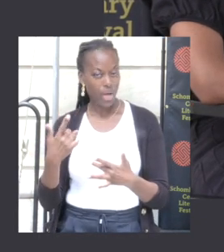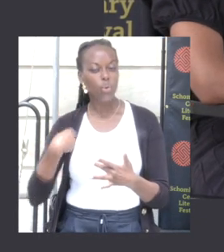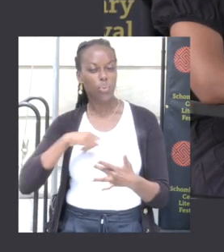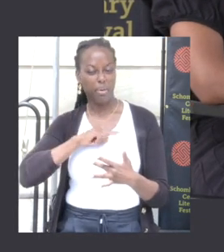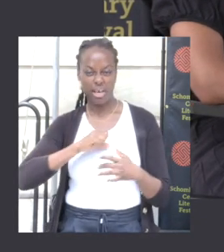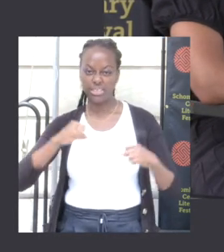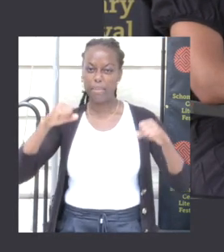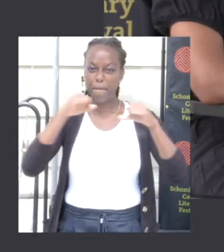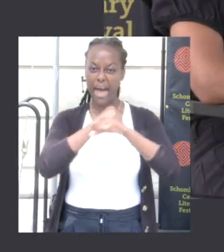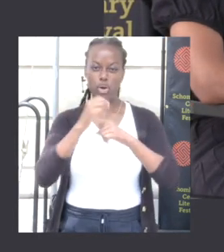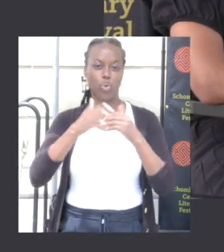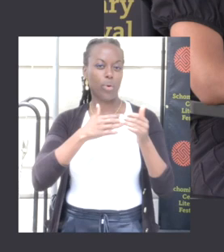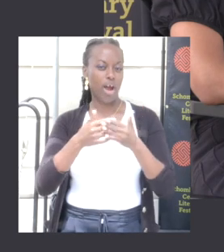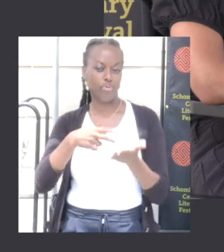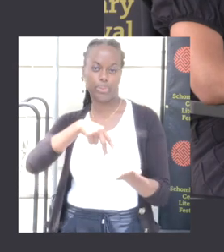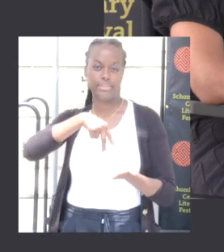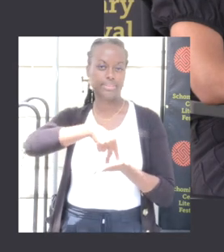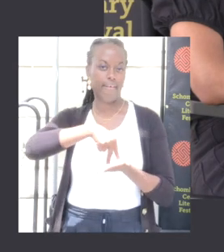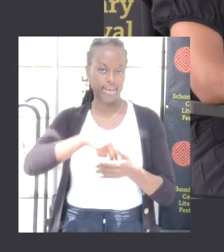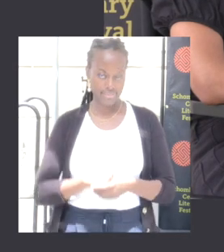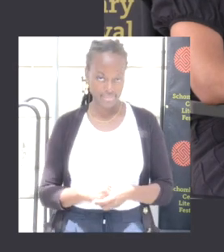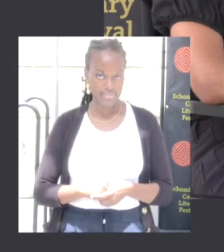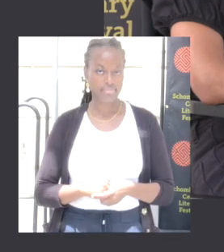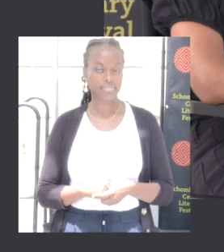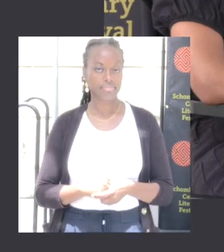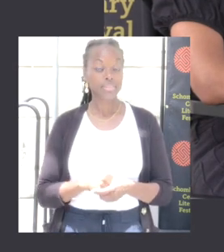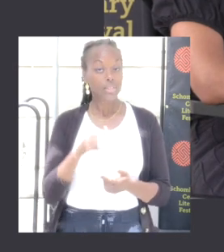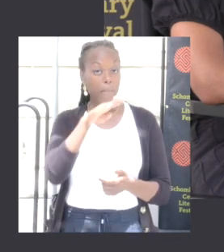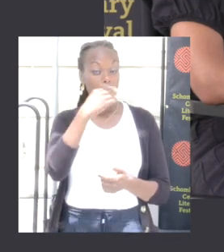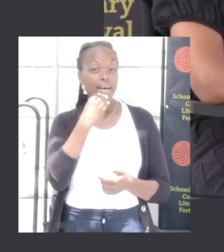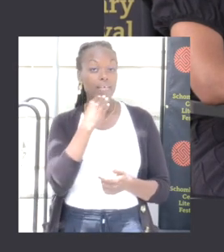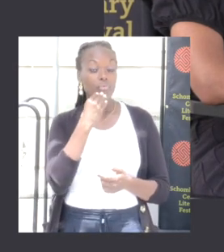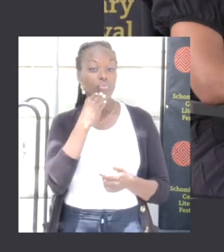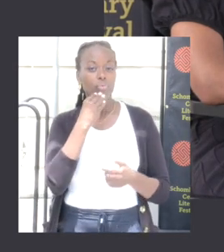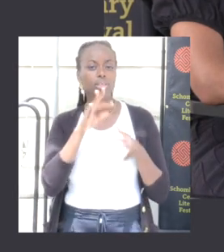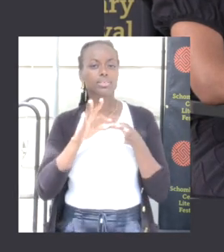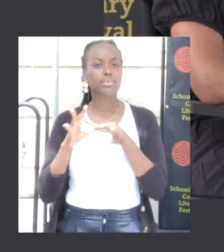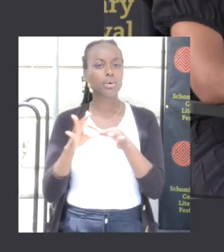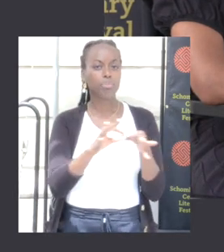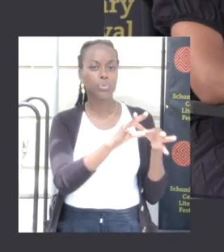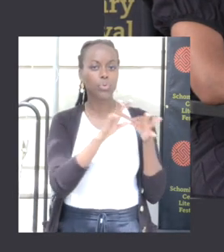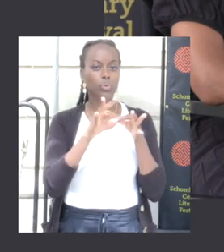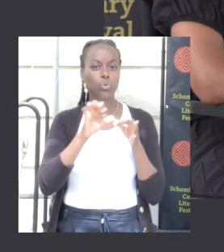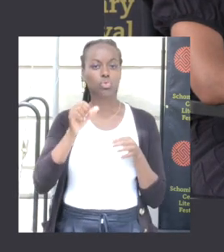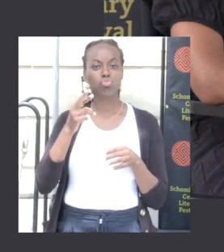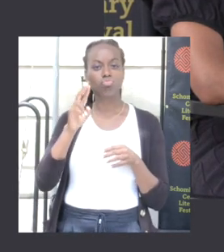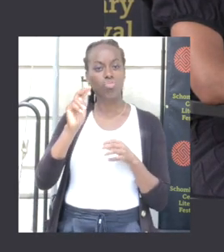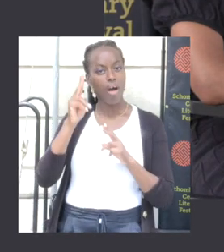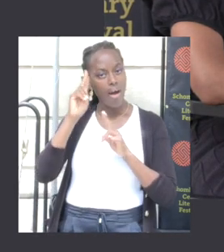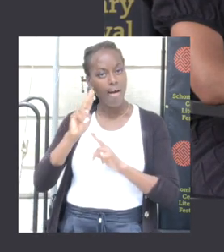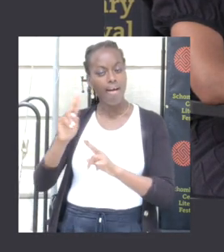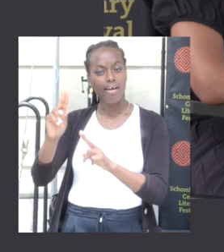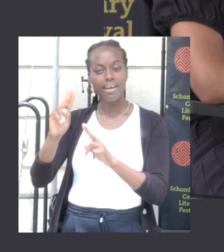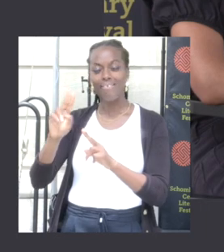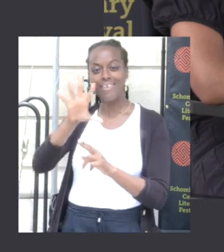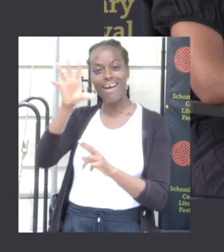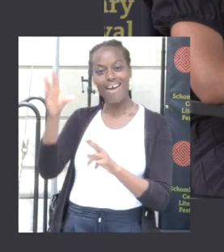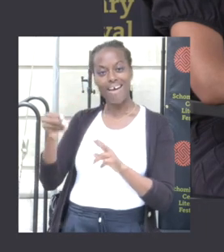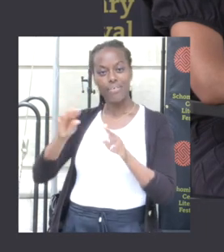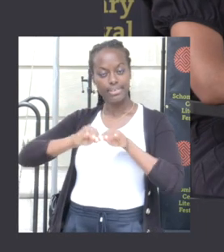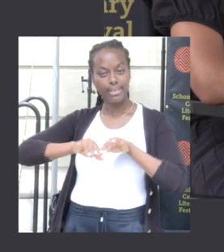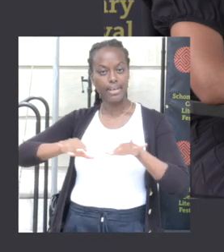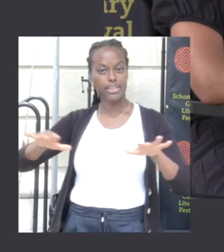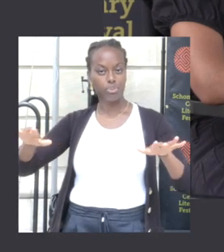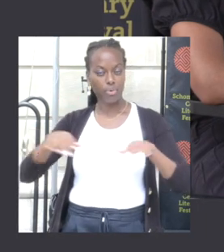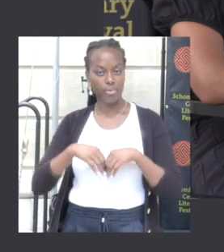we are standing. Black food is a communal shrine to the shared culinary histories of the African diaspora.